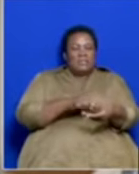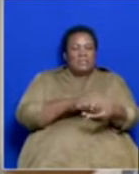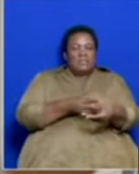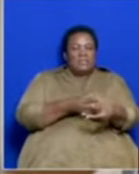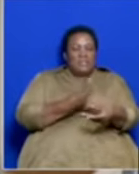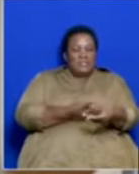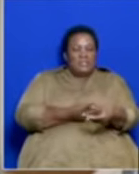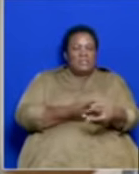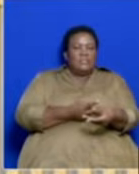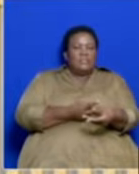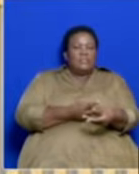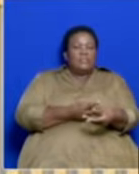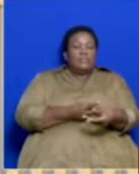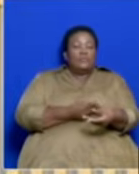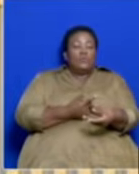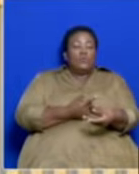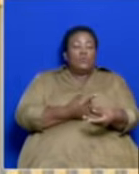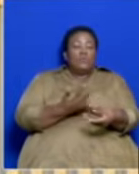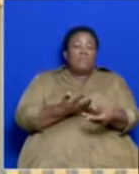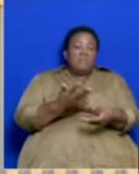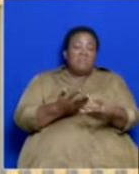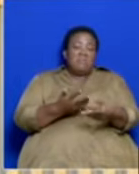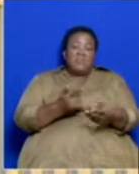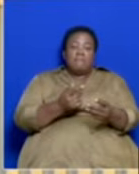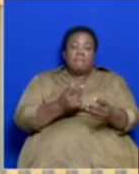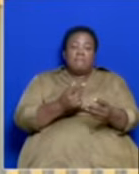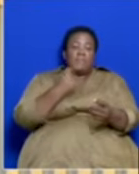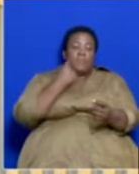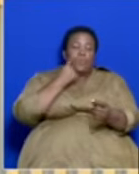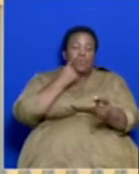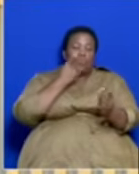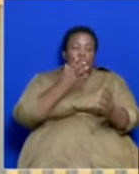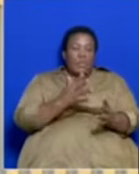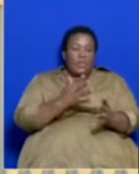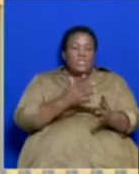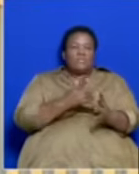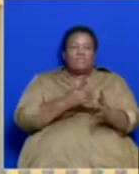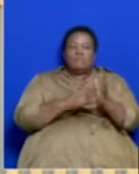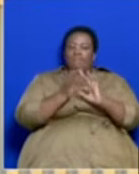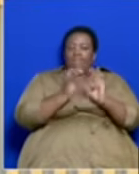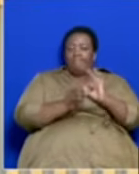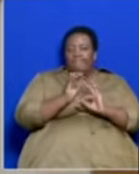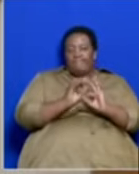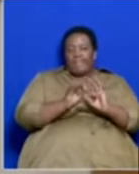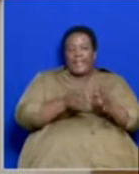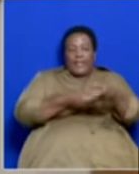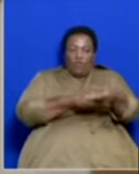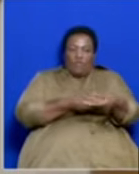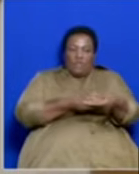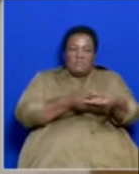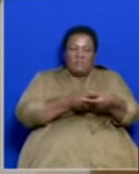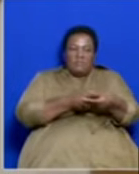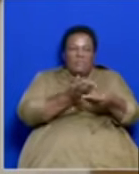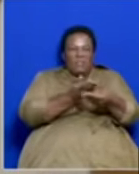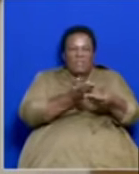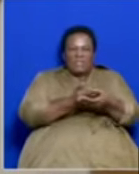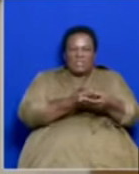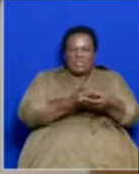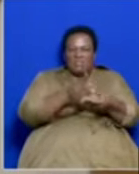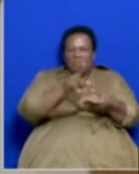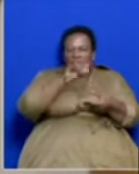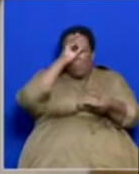witness through those documents. Yes, Ms. Silo. Thank you. Before we do so, Chair, my